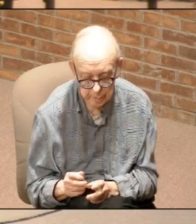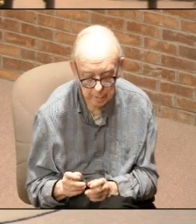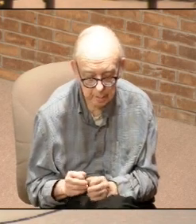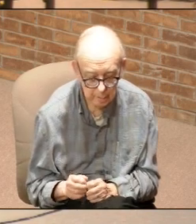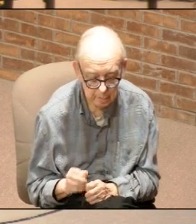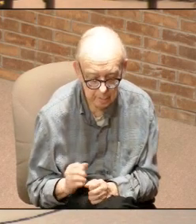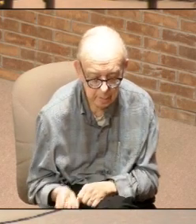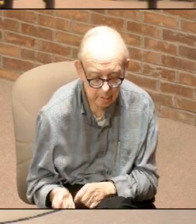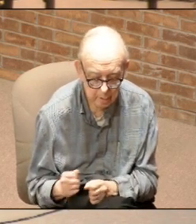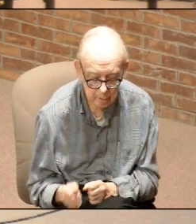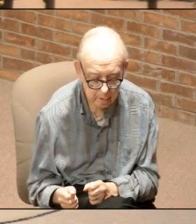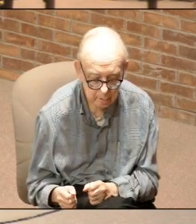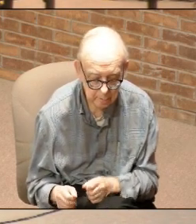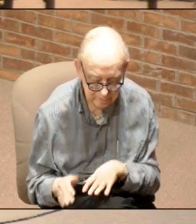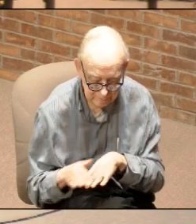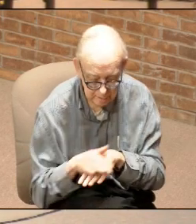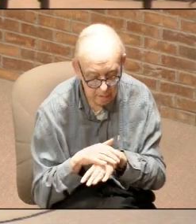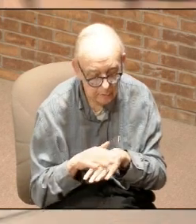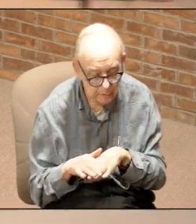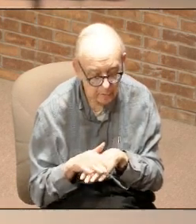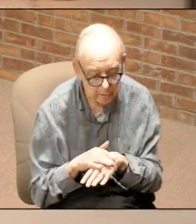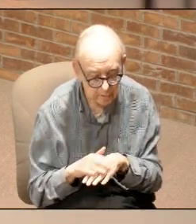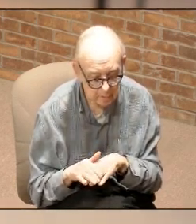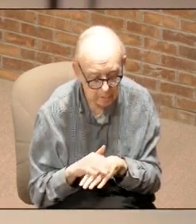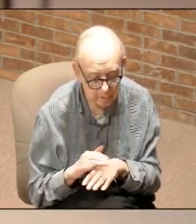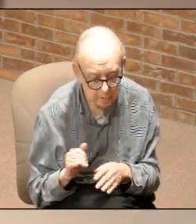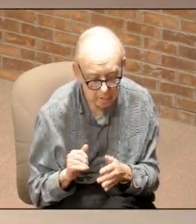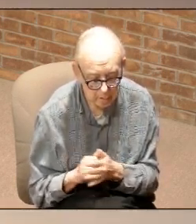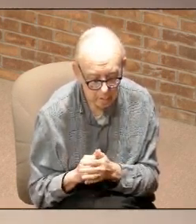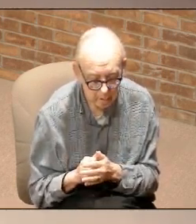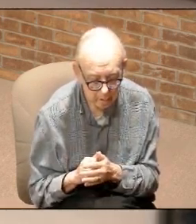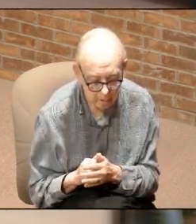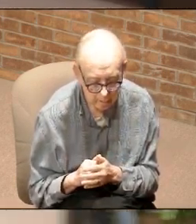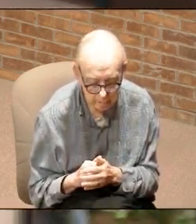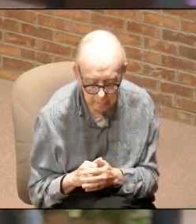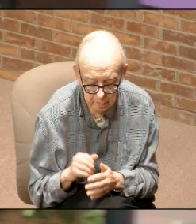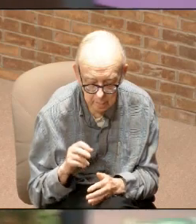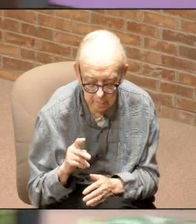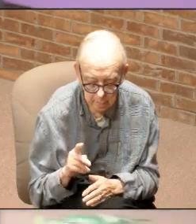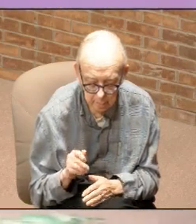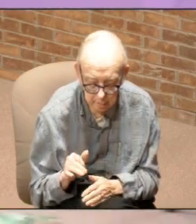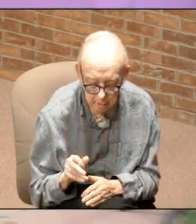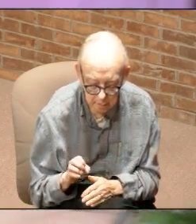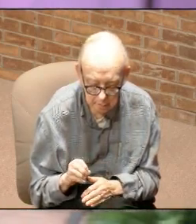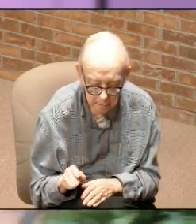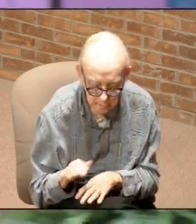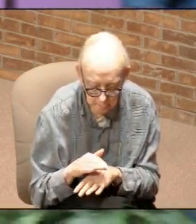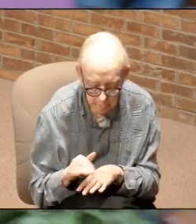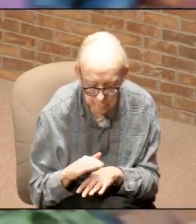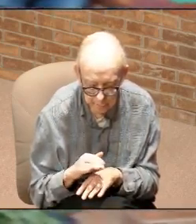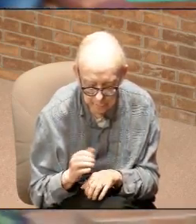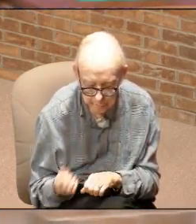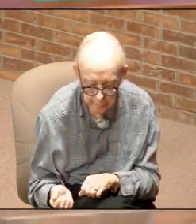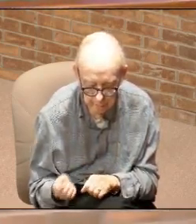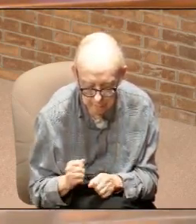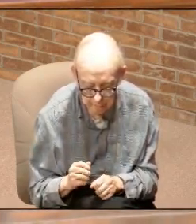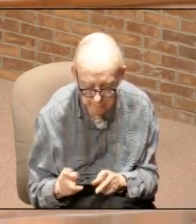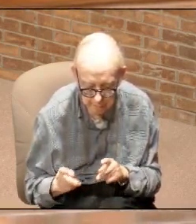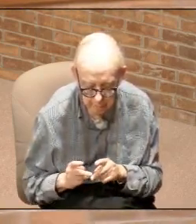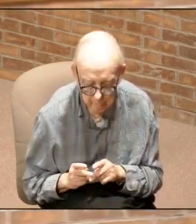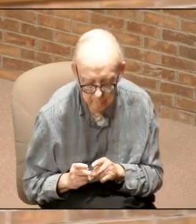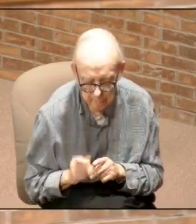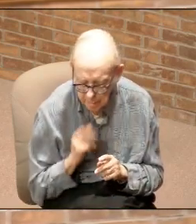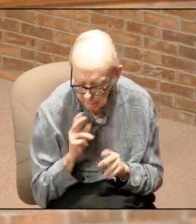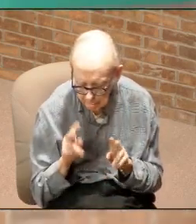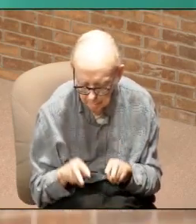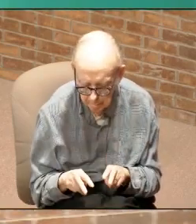and the baptistry was covered it had a apply piece of plywood or something over it and i hadn't really looked